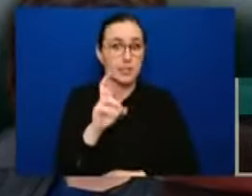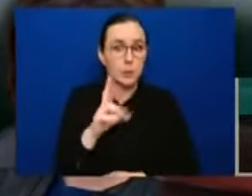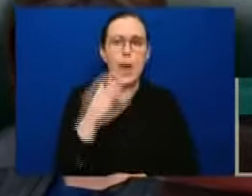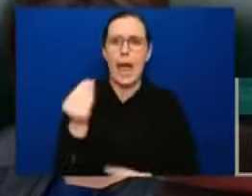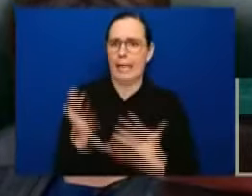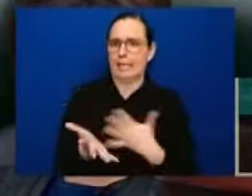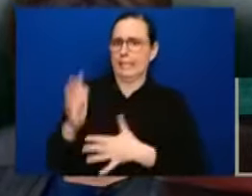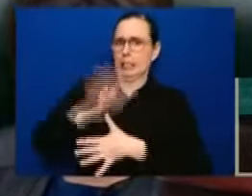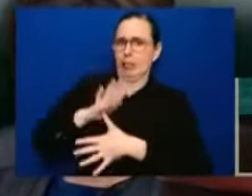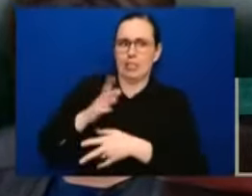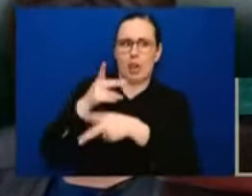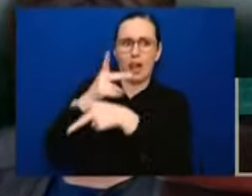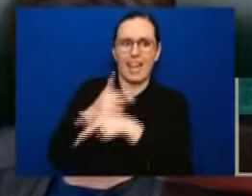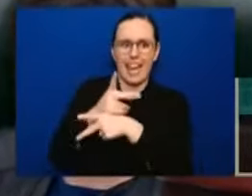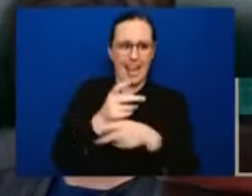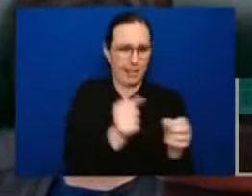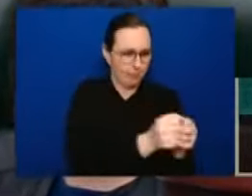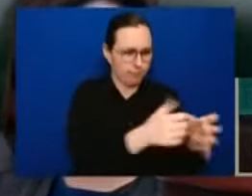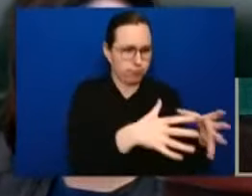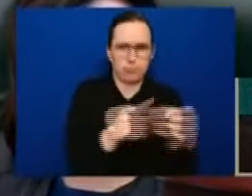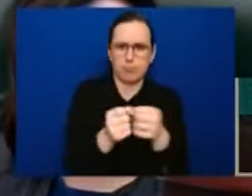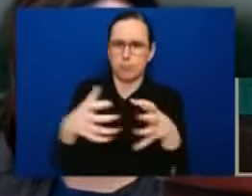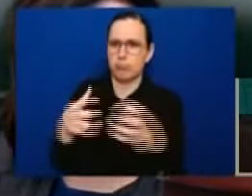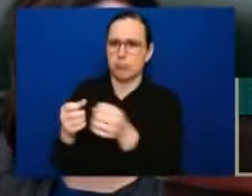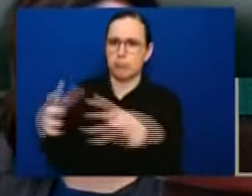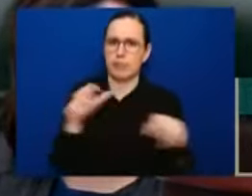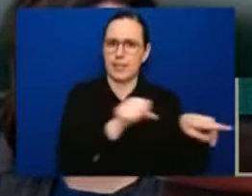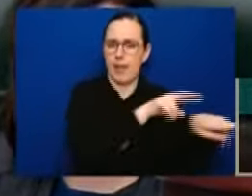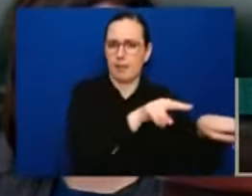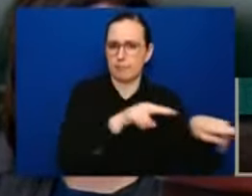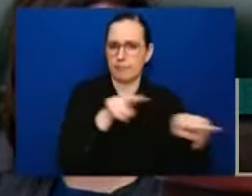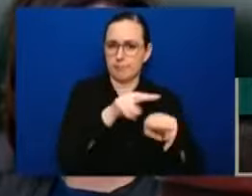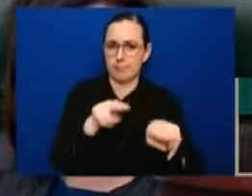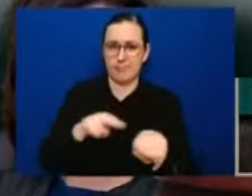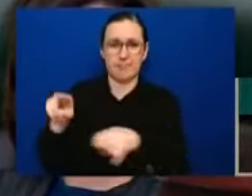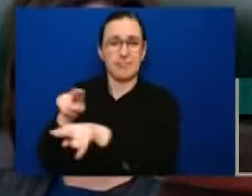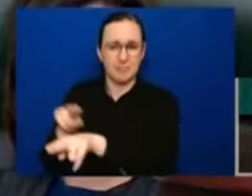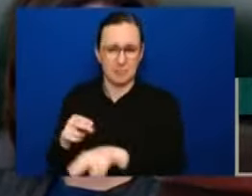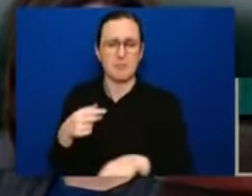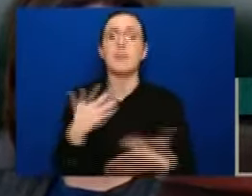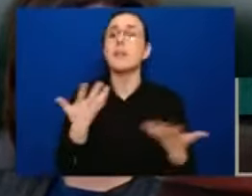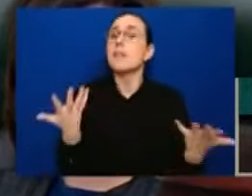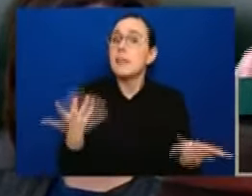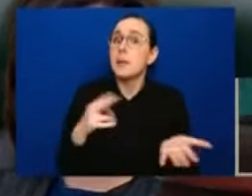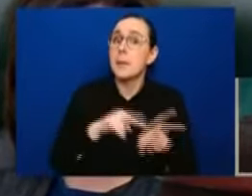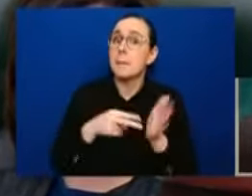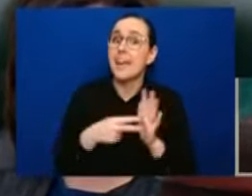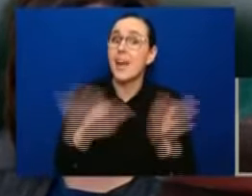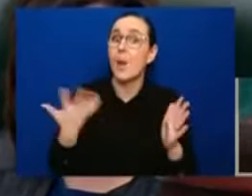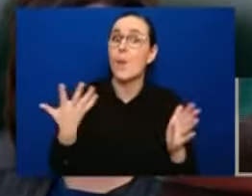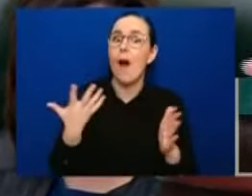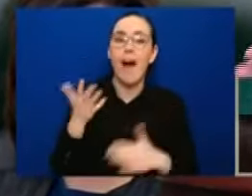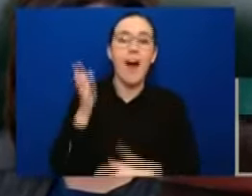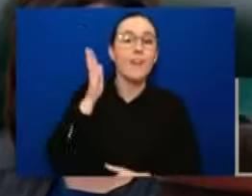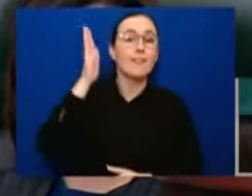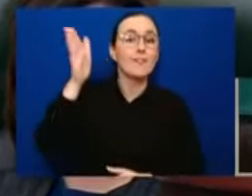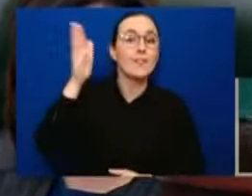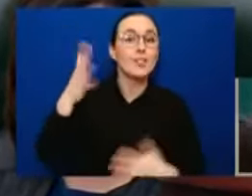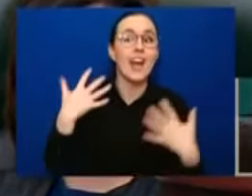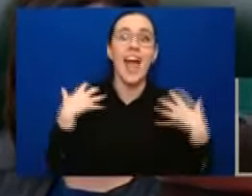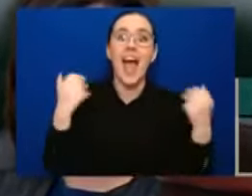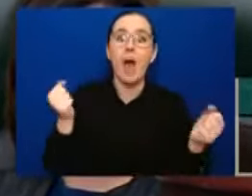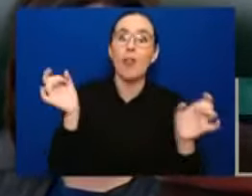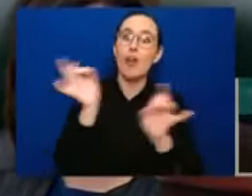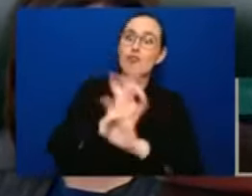will substantially improve our ability to not only cope with future healthcare crises, but to more effectively address the